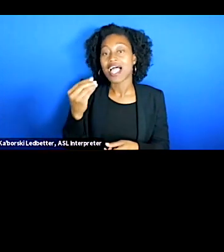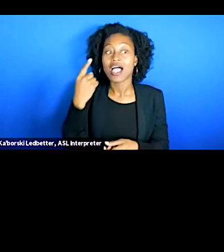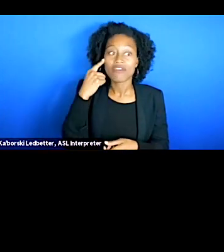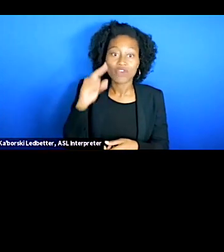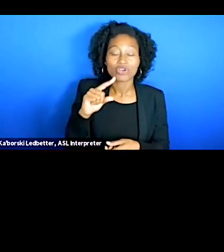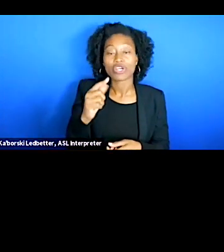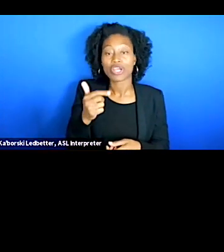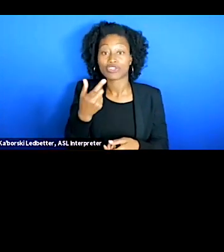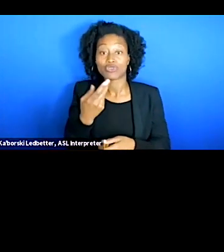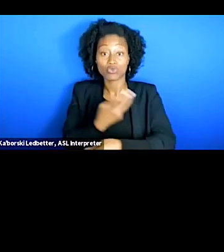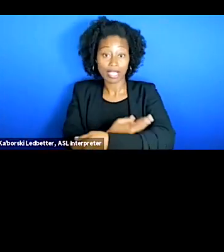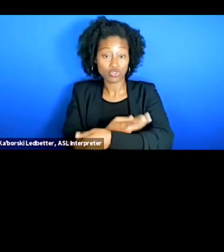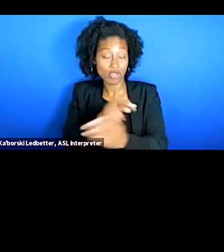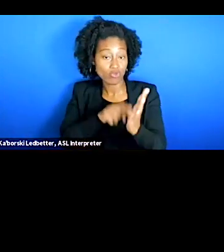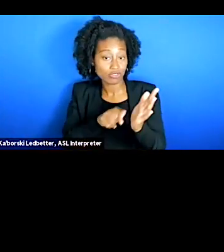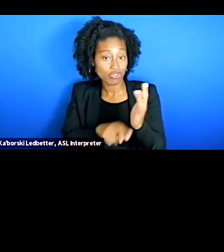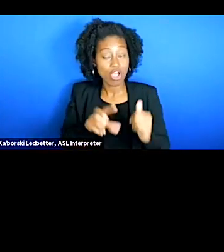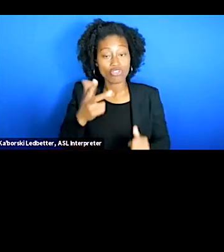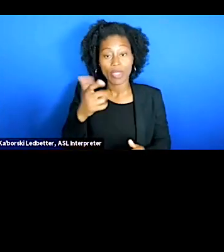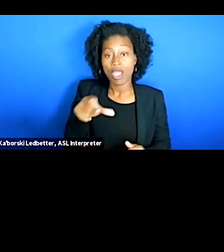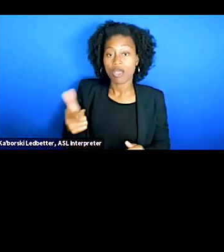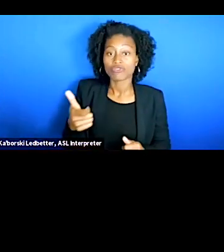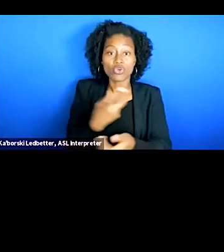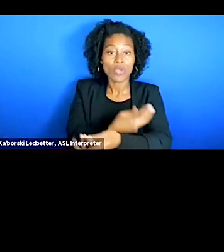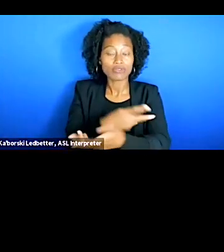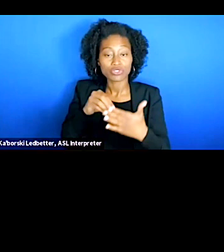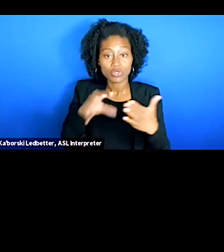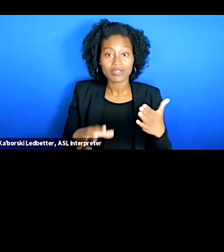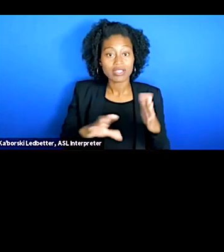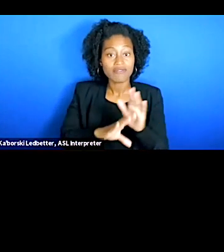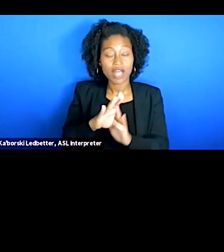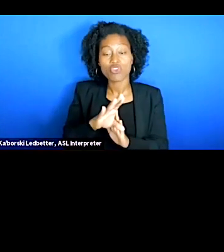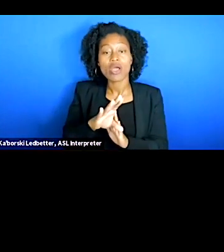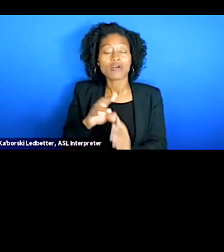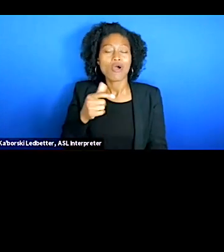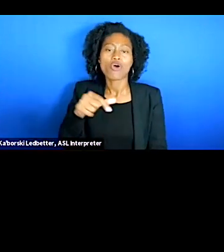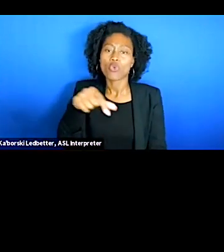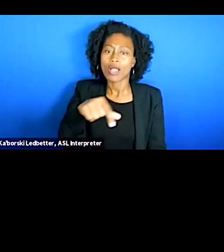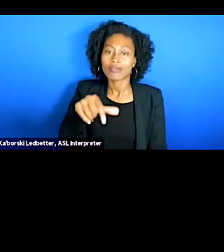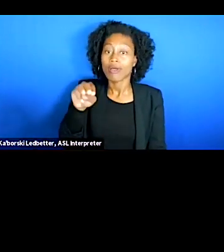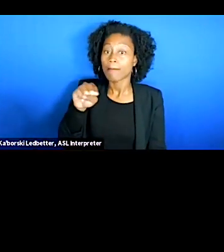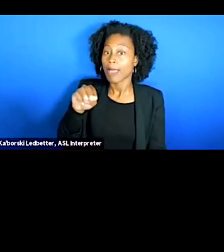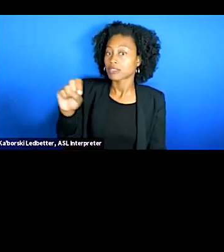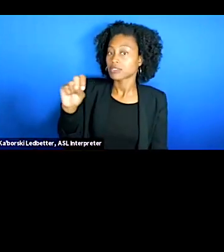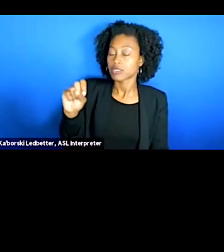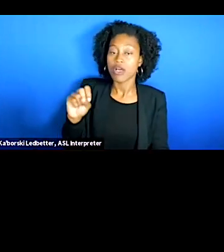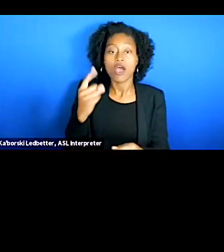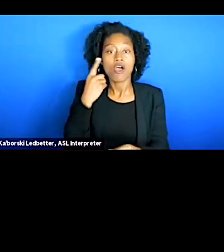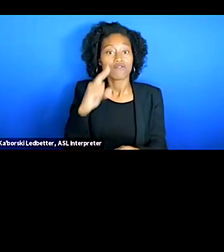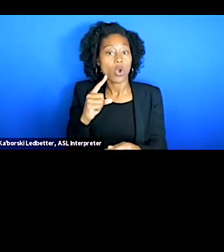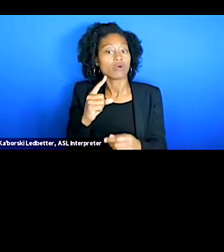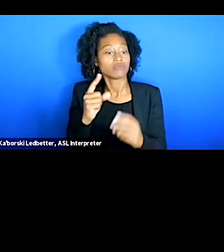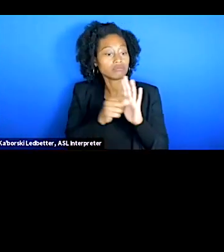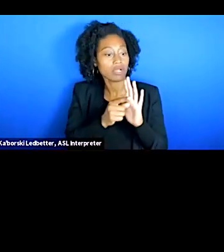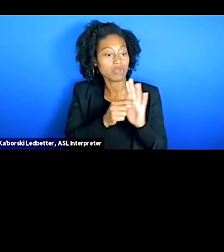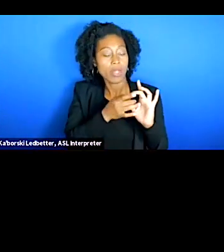3 undergraduate students, and I developed a qualitative metasynthesis on pieces that had been published about women of color